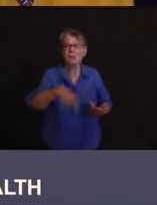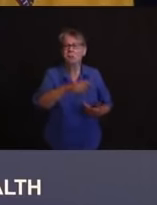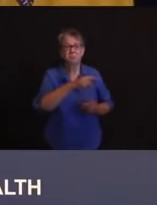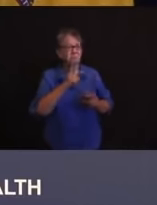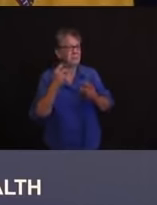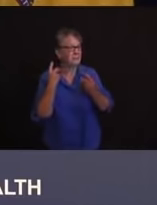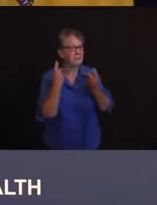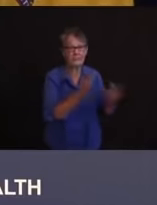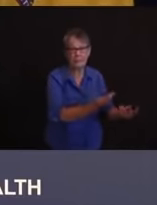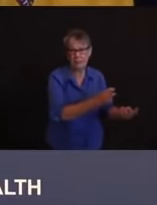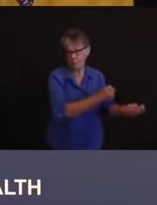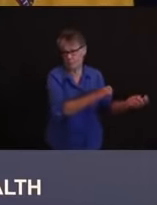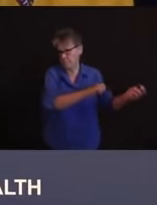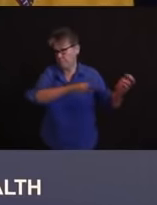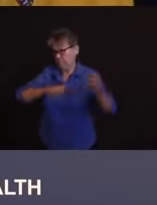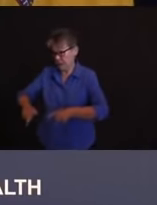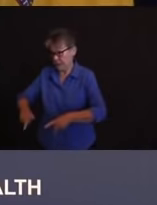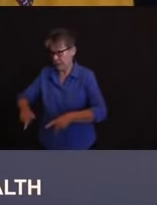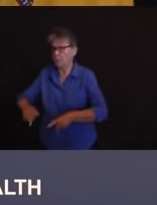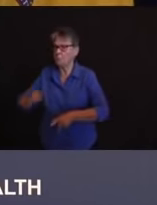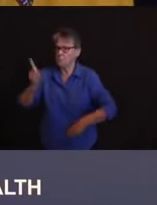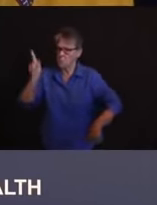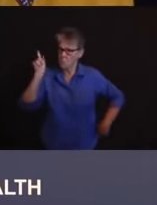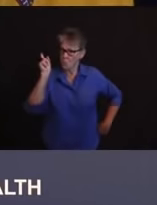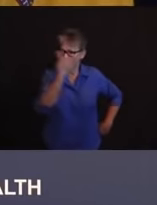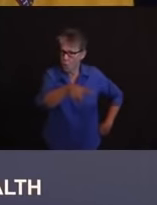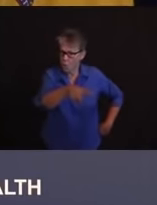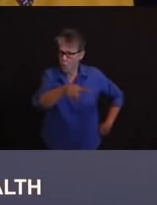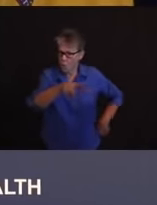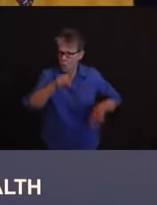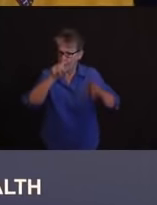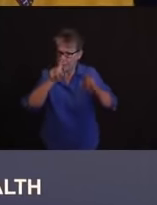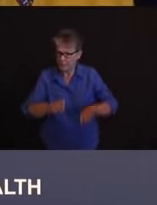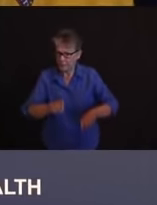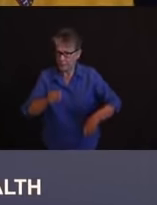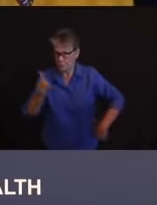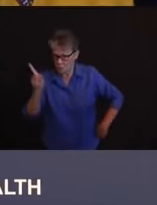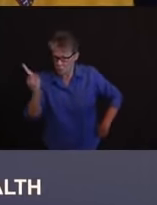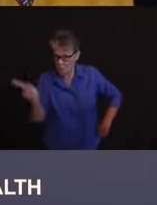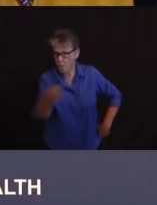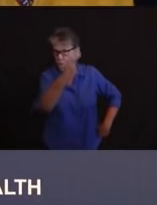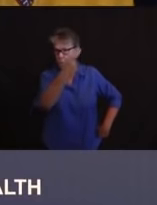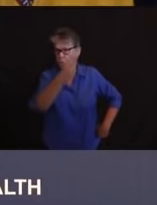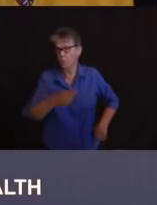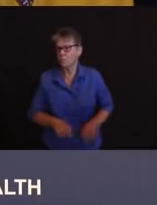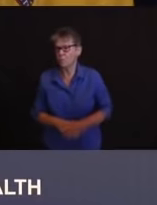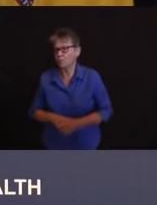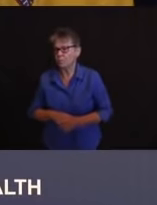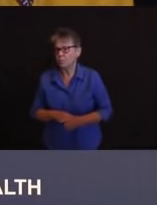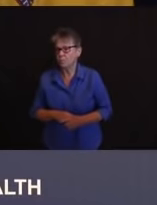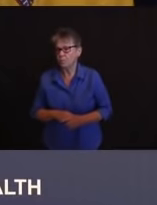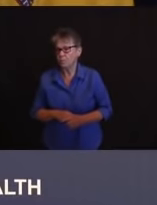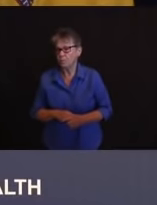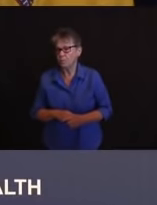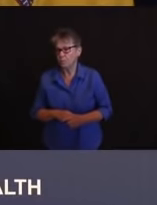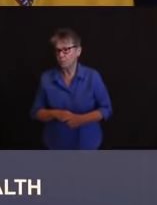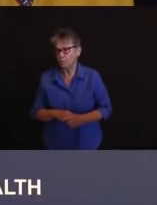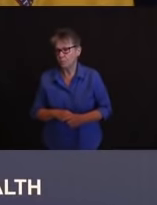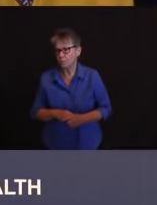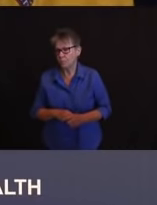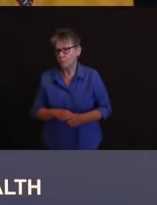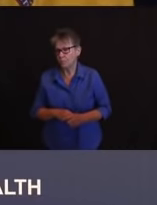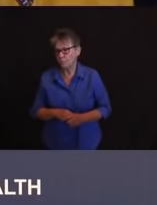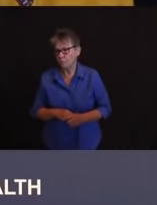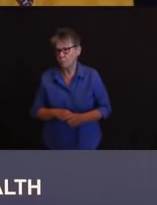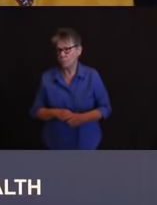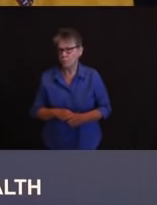yes. Whether or not you could do both of those and get the results back within a 14-day suggested self-quarantine period, I'm not sure right